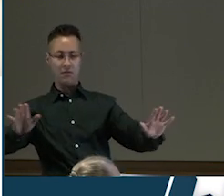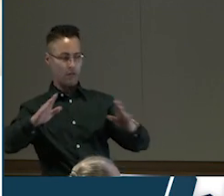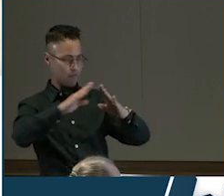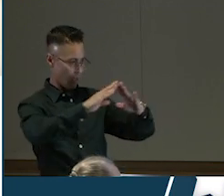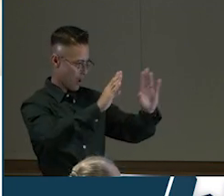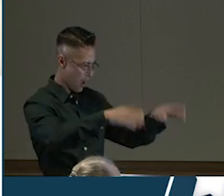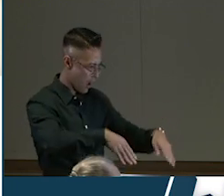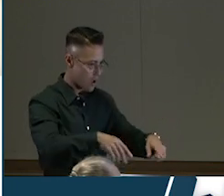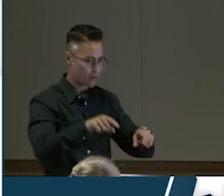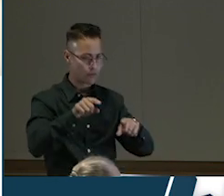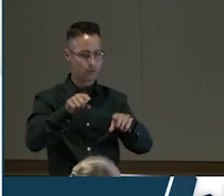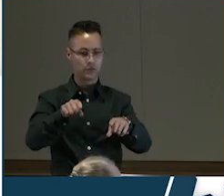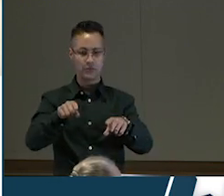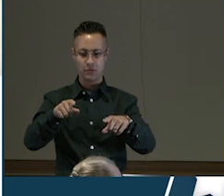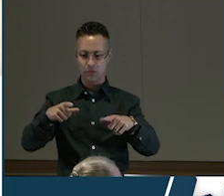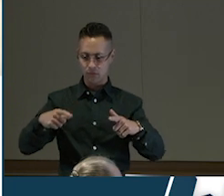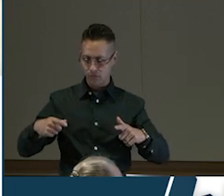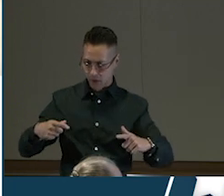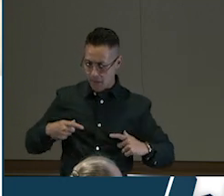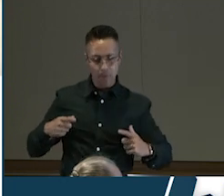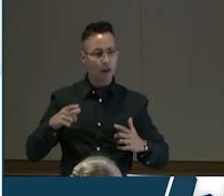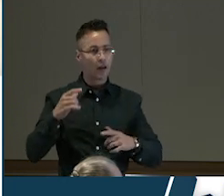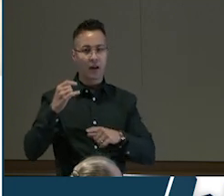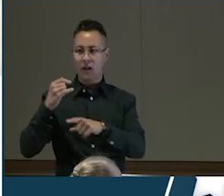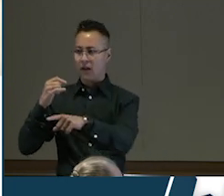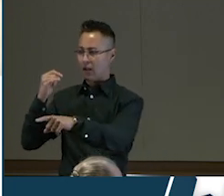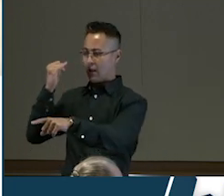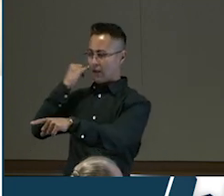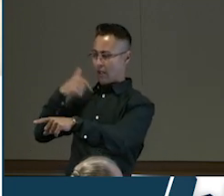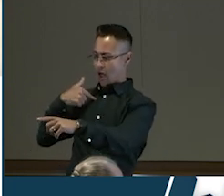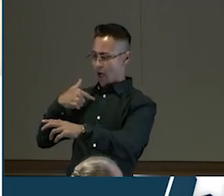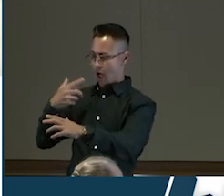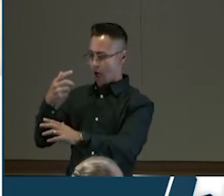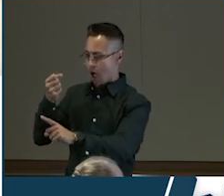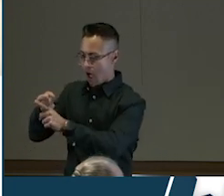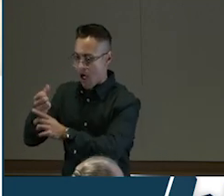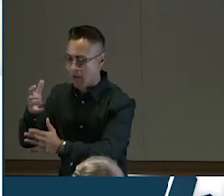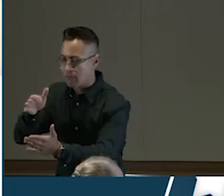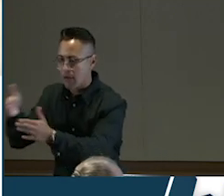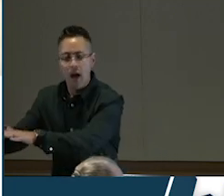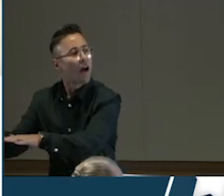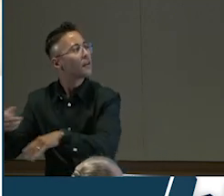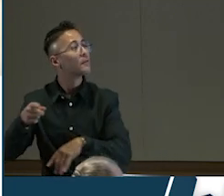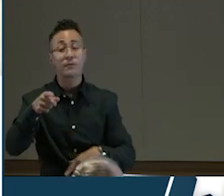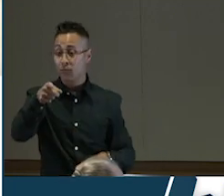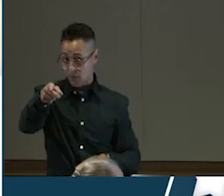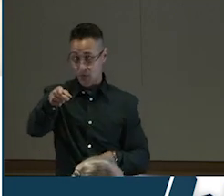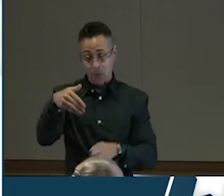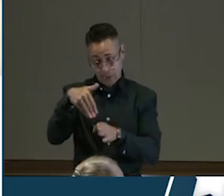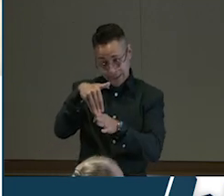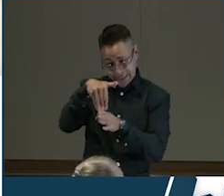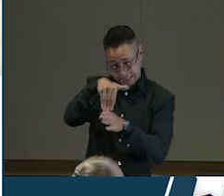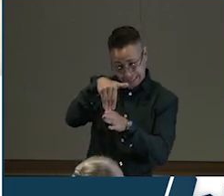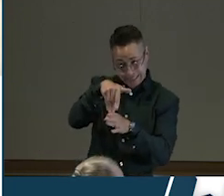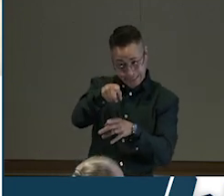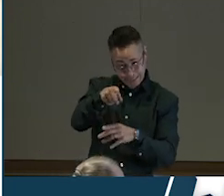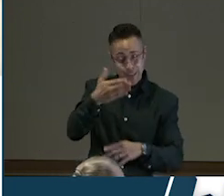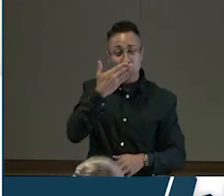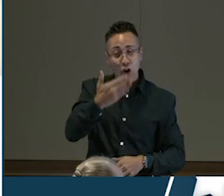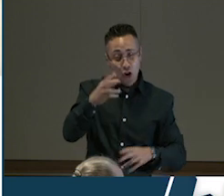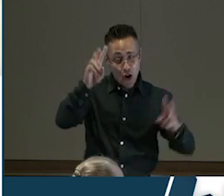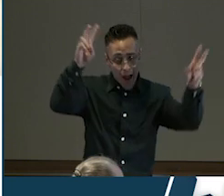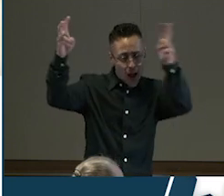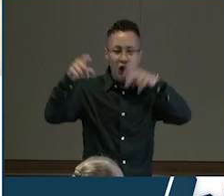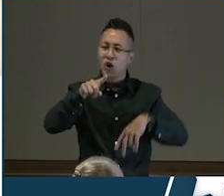have retirement. Then I have what if I pass? So there's a lot of, So you're pointing on a very good topic, which is you need a